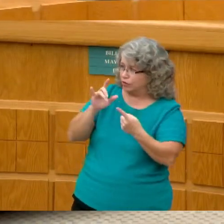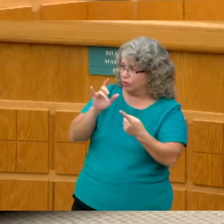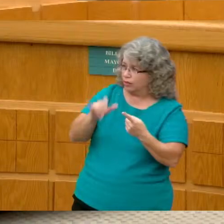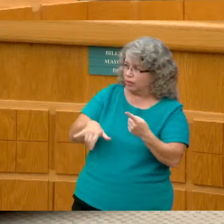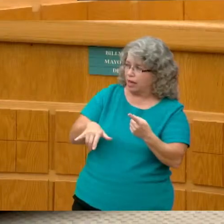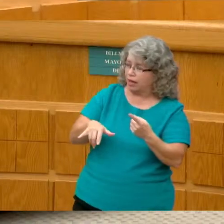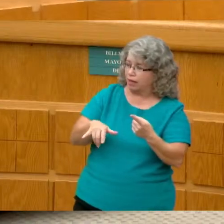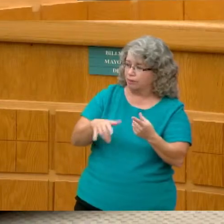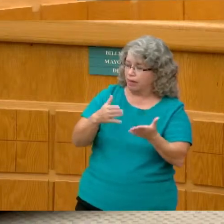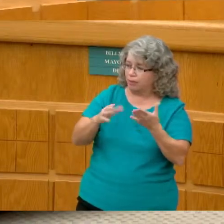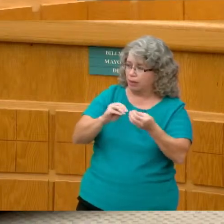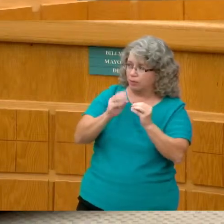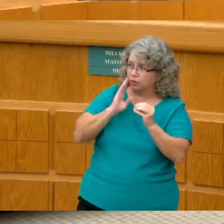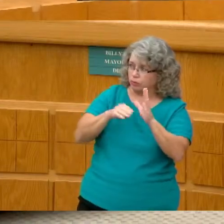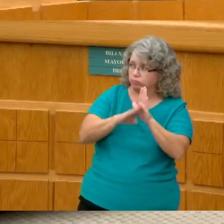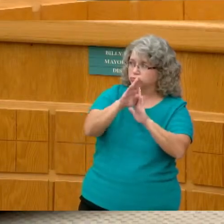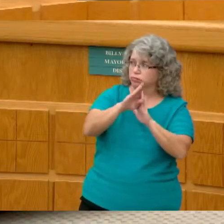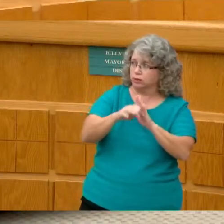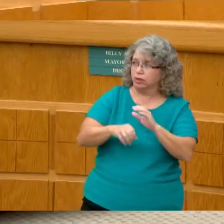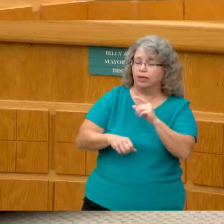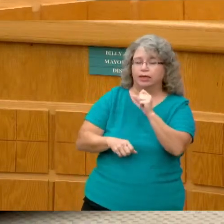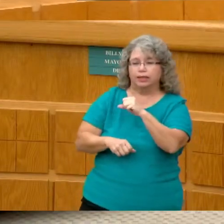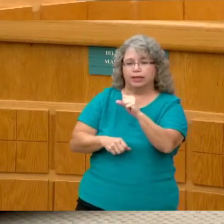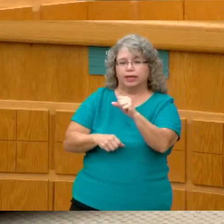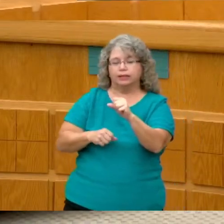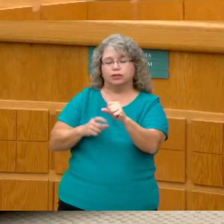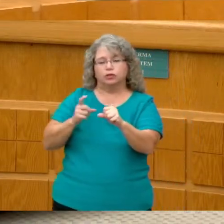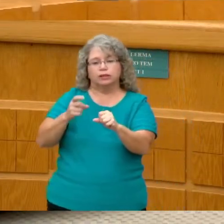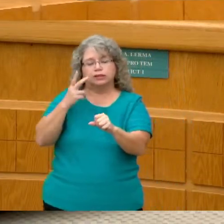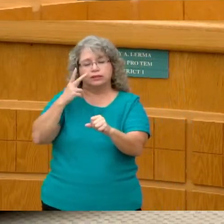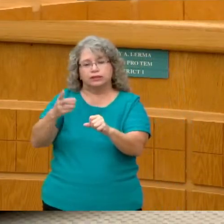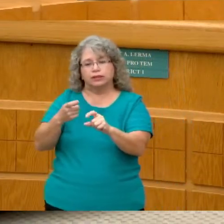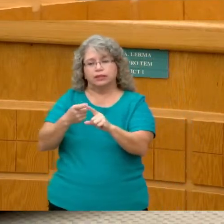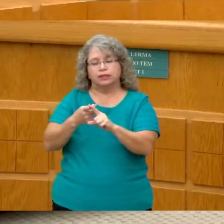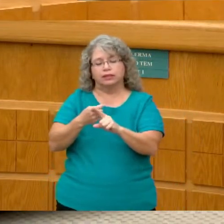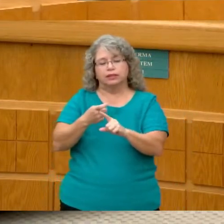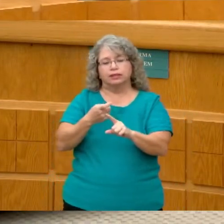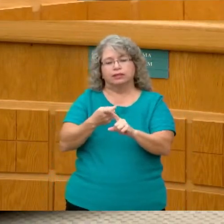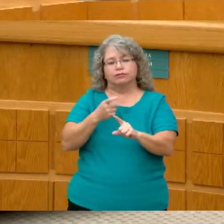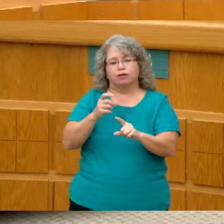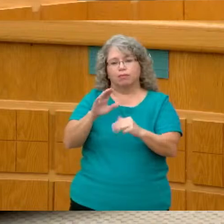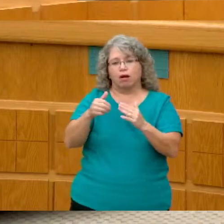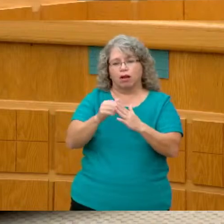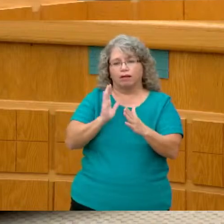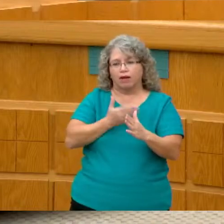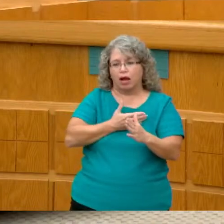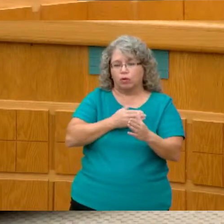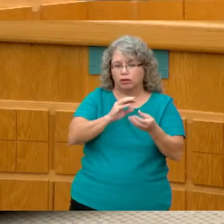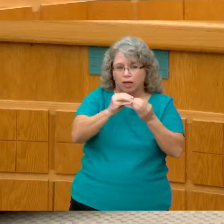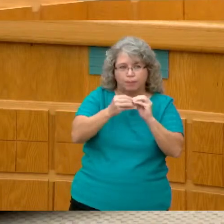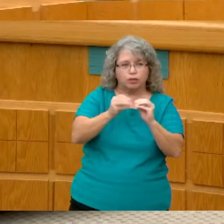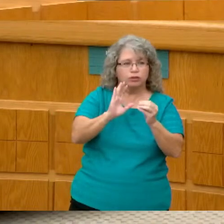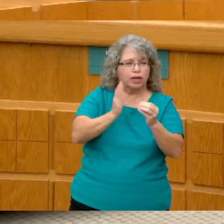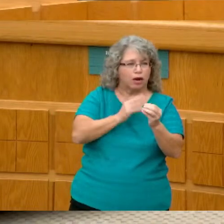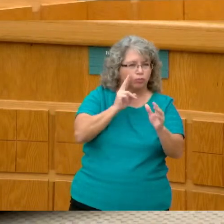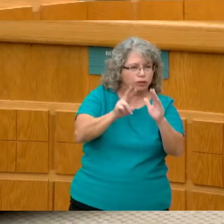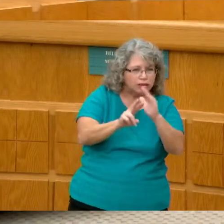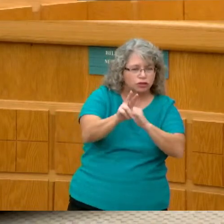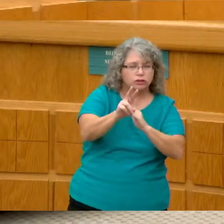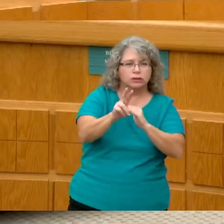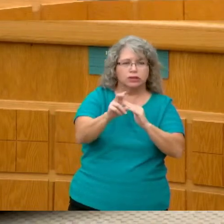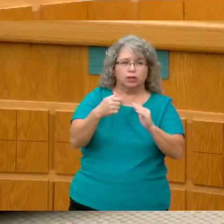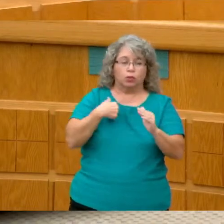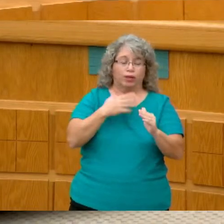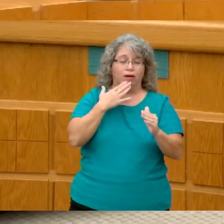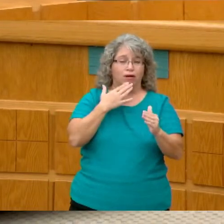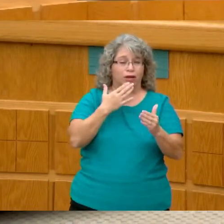Sure, and that's per Dr. Bird's projections. As you can see, you know, we're on a good trajectory right now, and if people continue